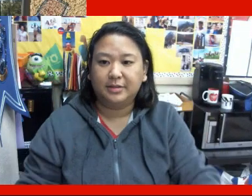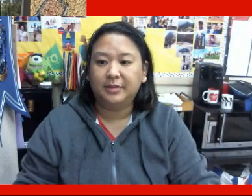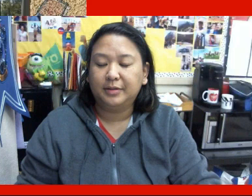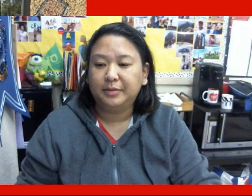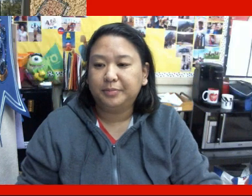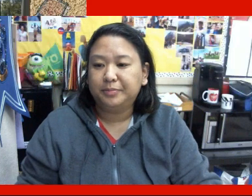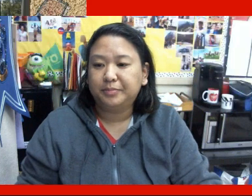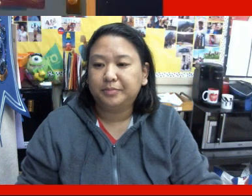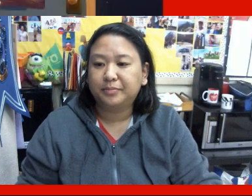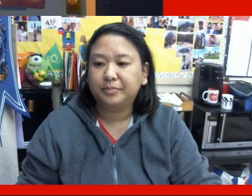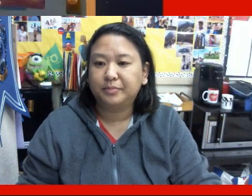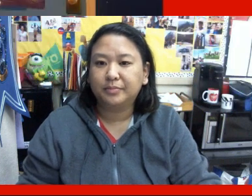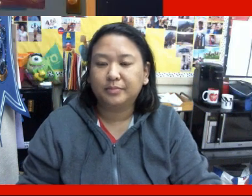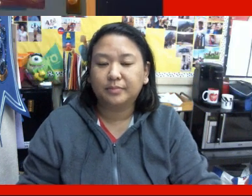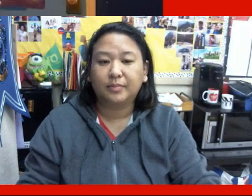office.